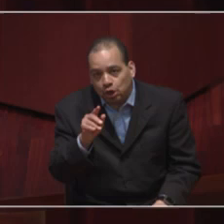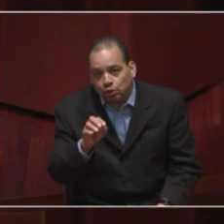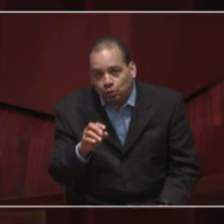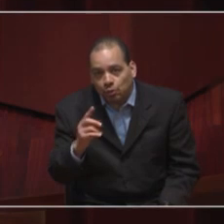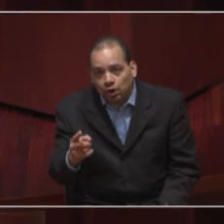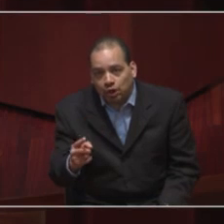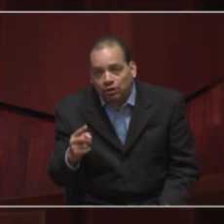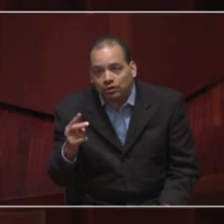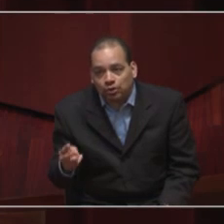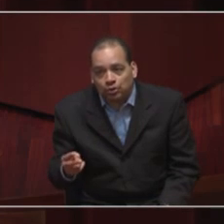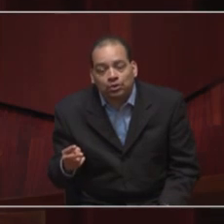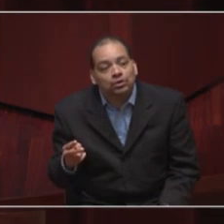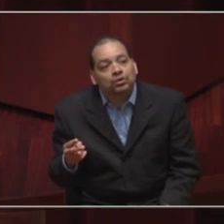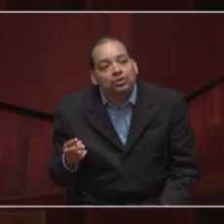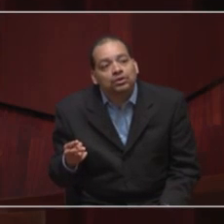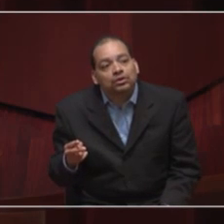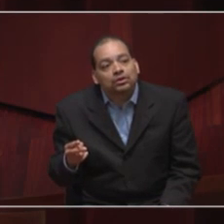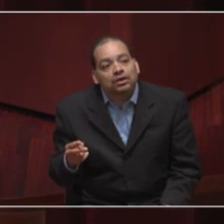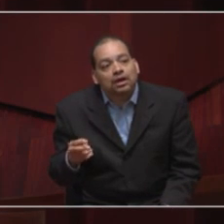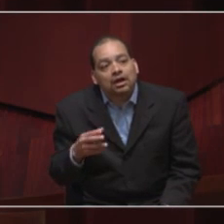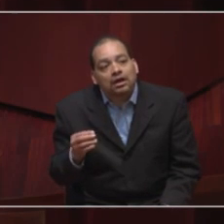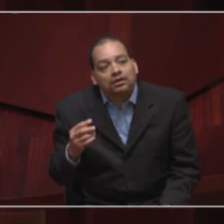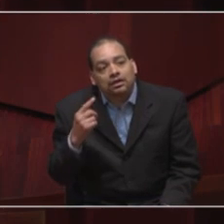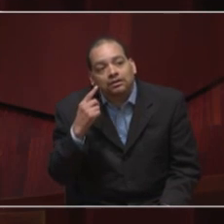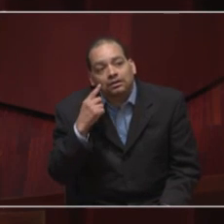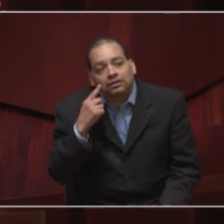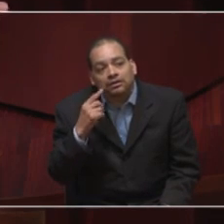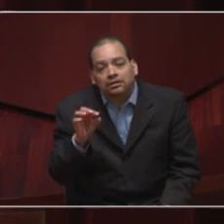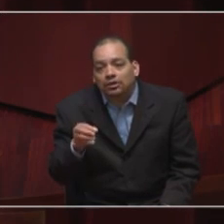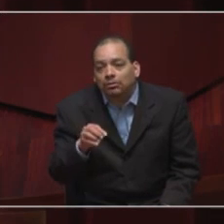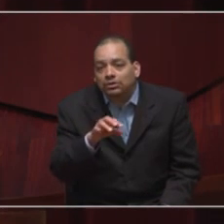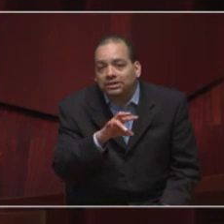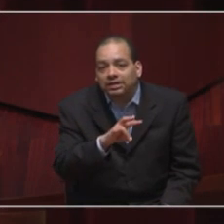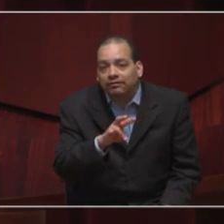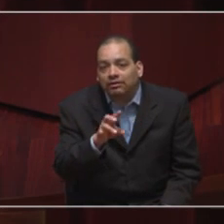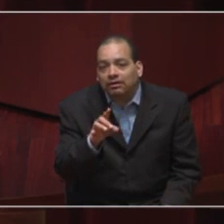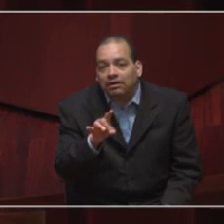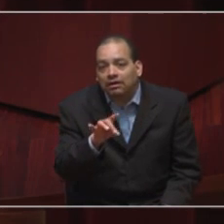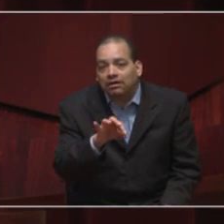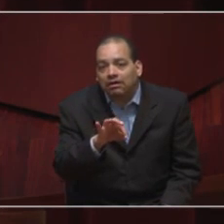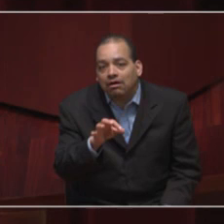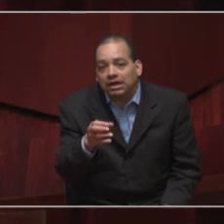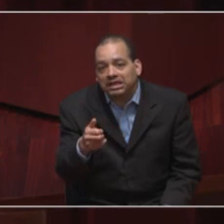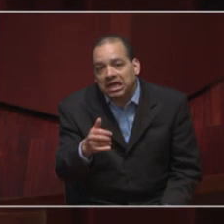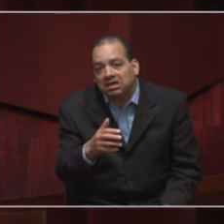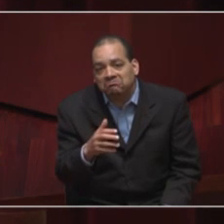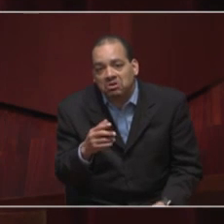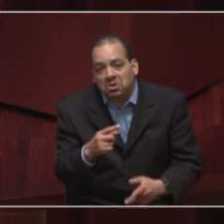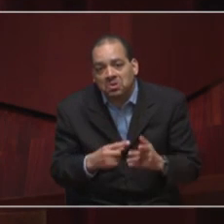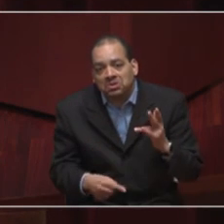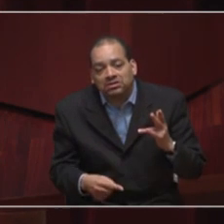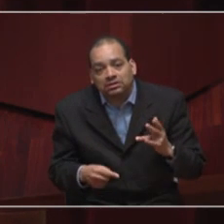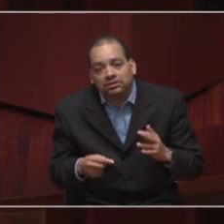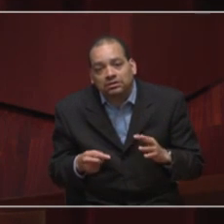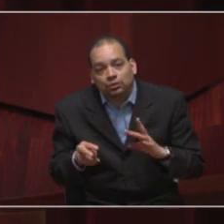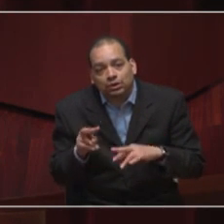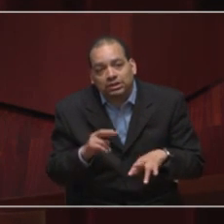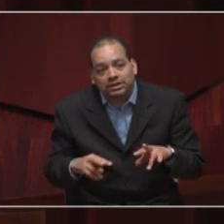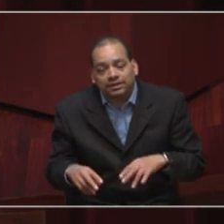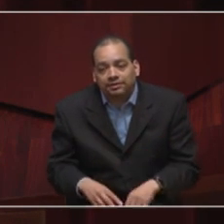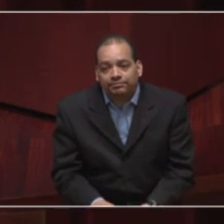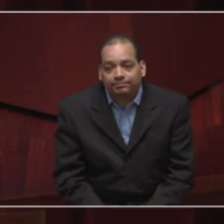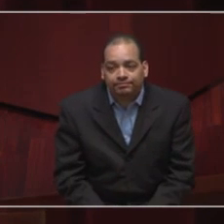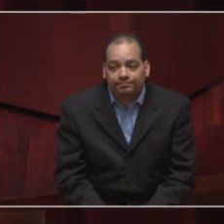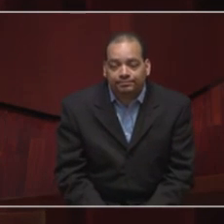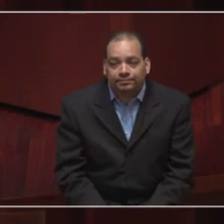think Modules, 7, 8, 9, and 10 that specifically say, and you'll see it on my playlist, you'll see where